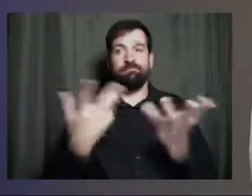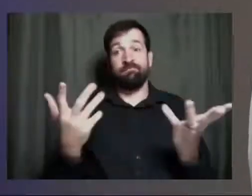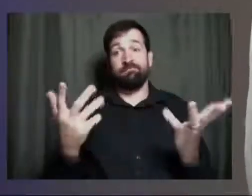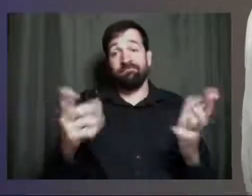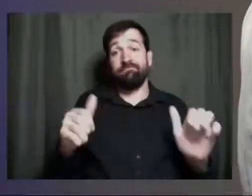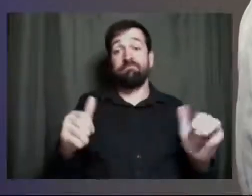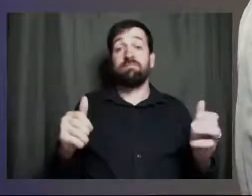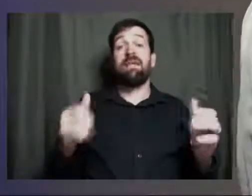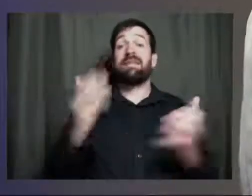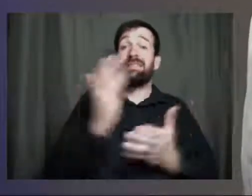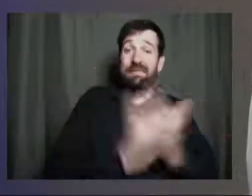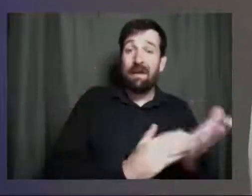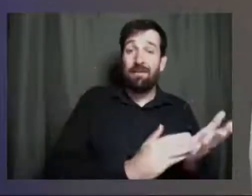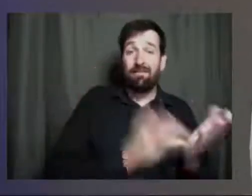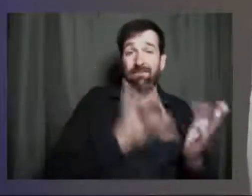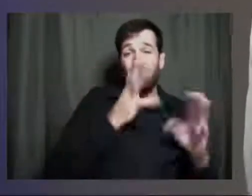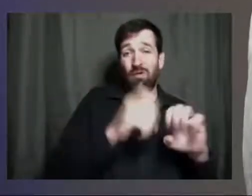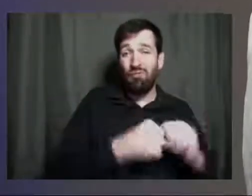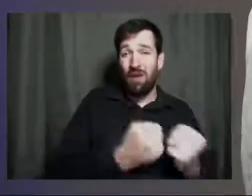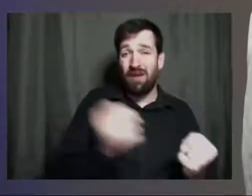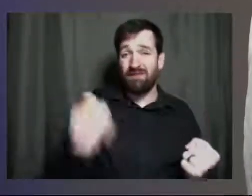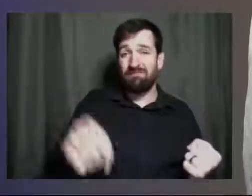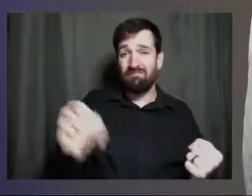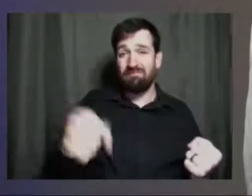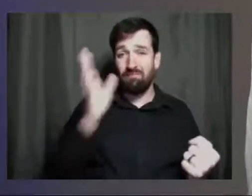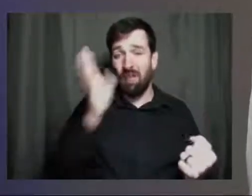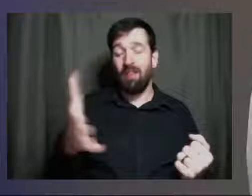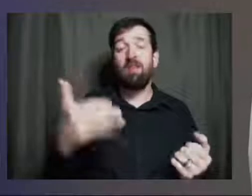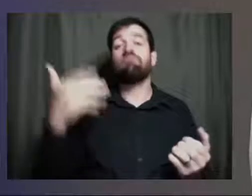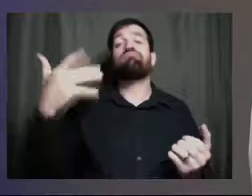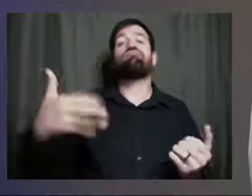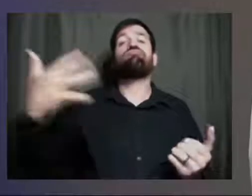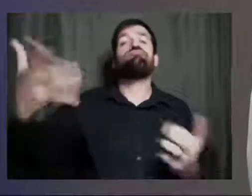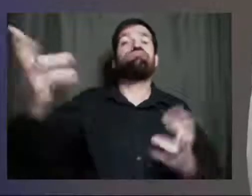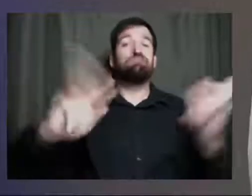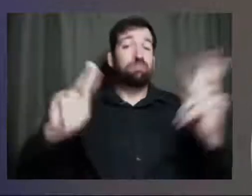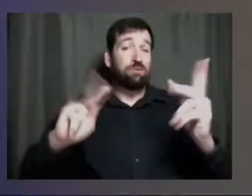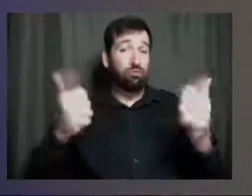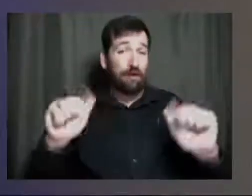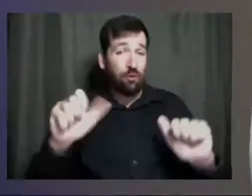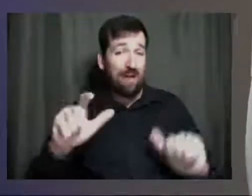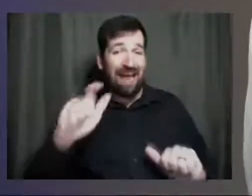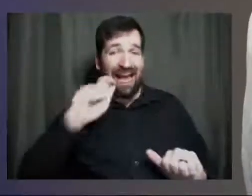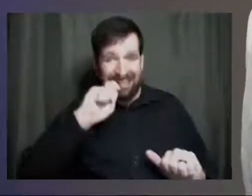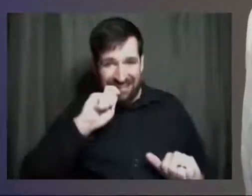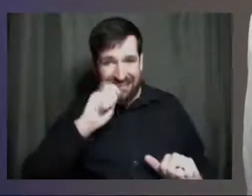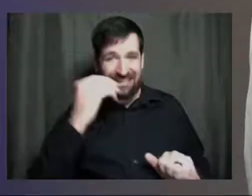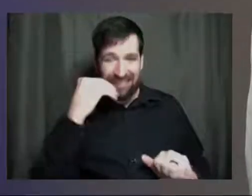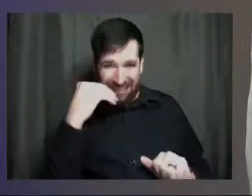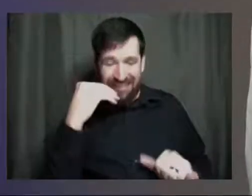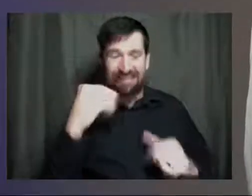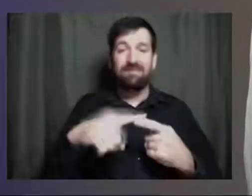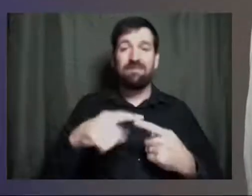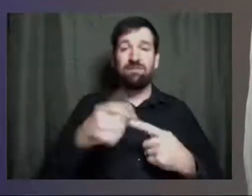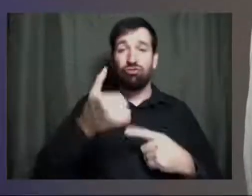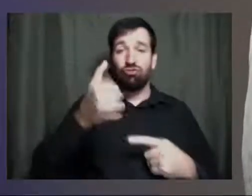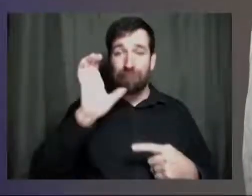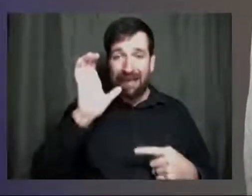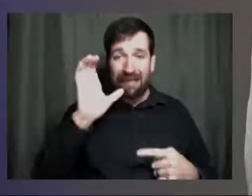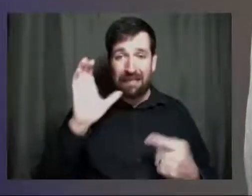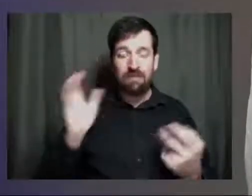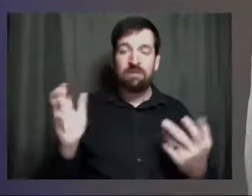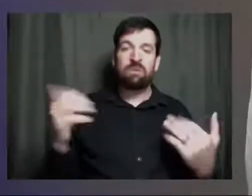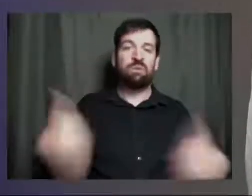going to break. We occasionally get people try to eat them, things of that nature, drink them. And fortunately, like I